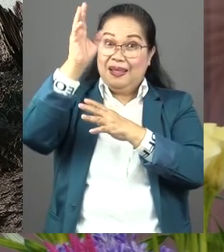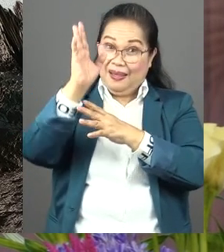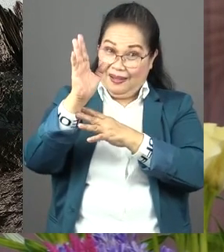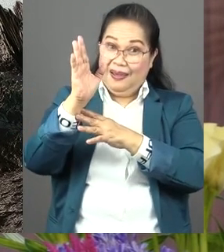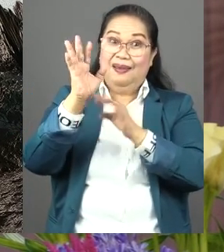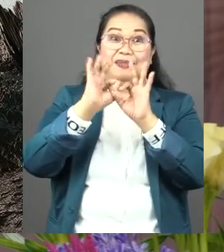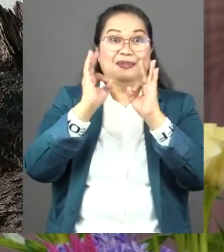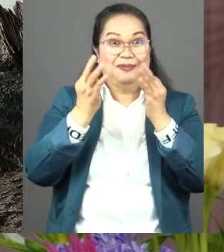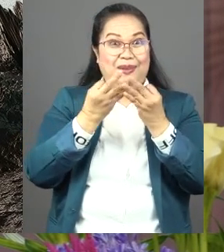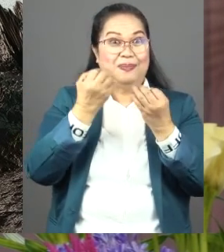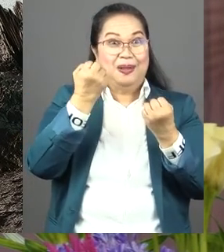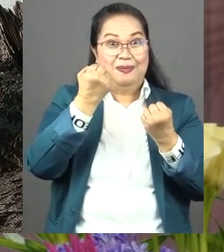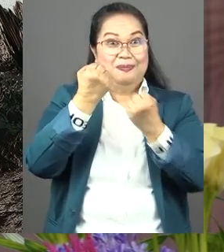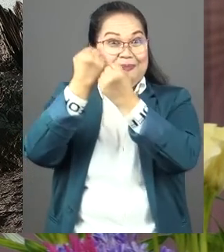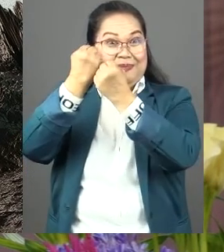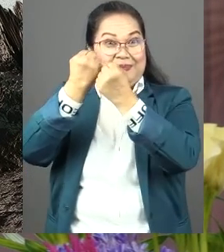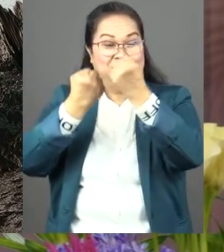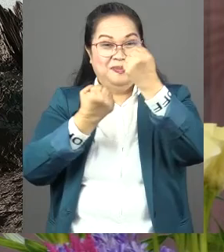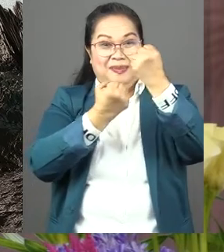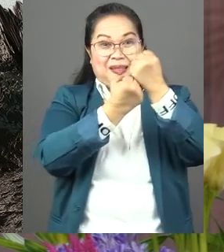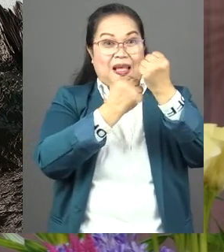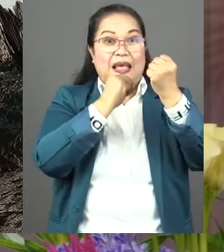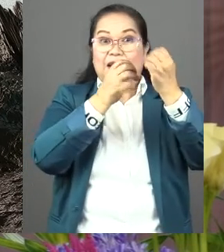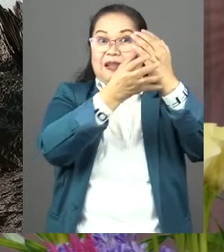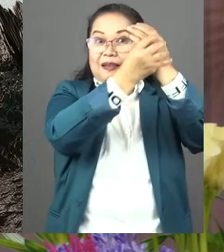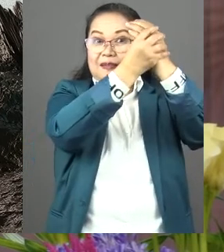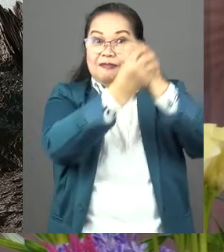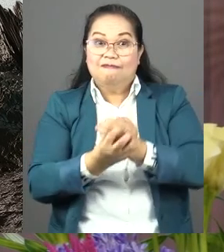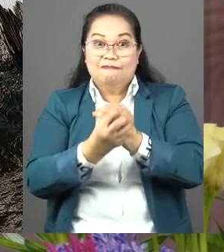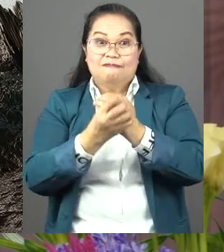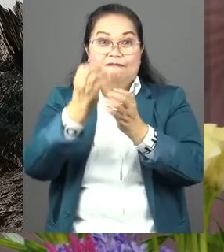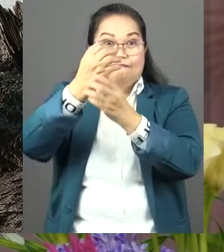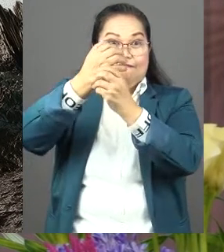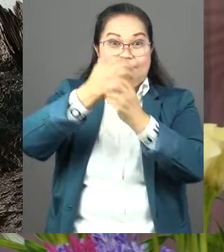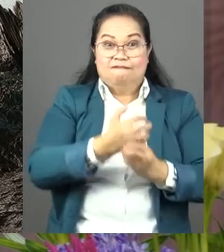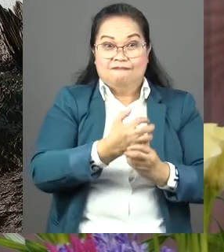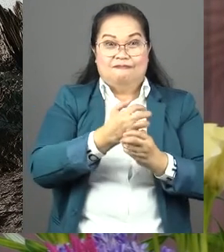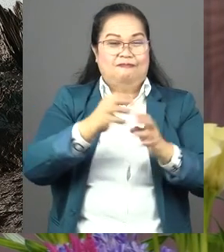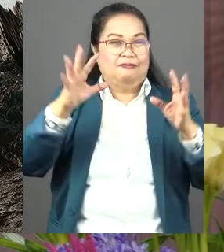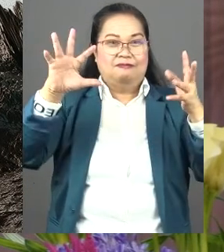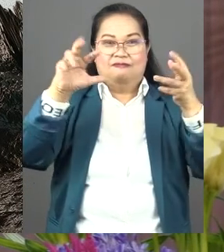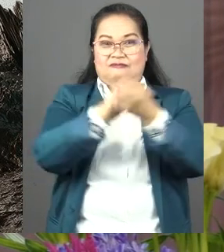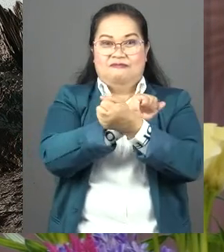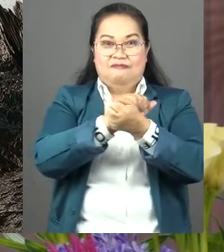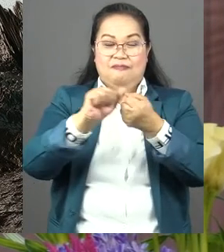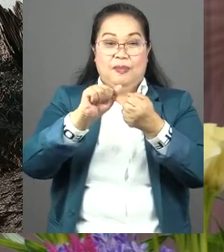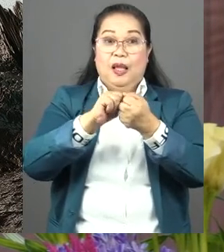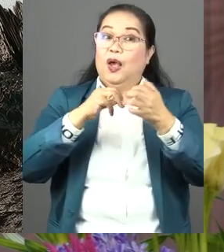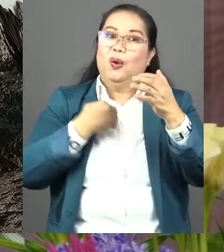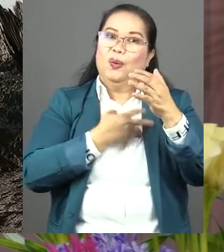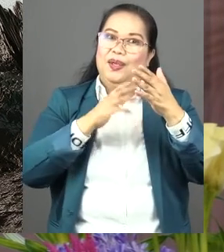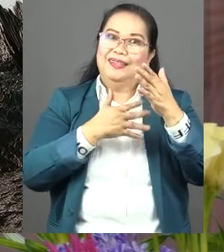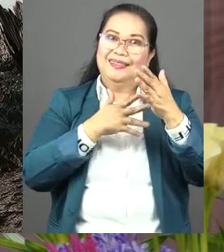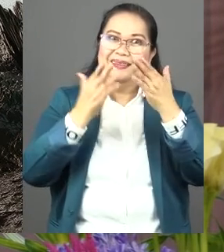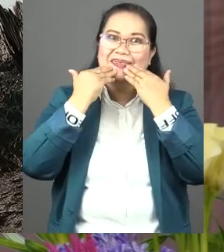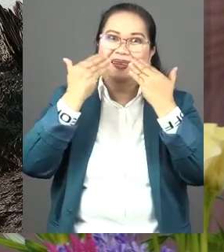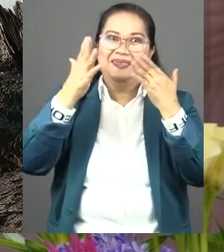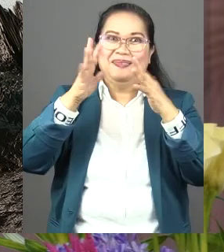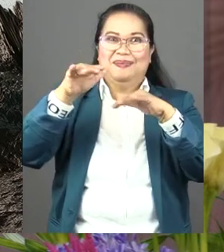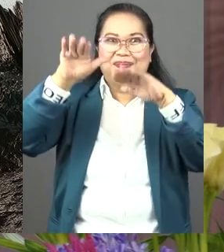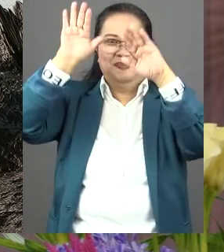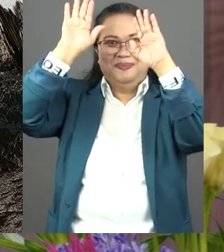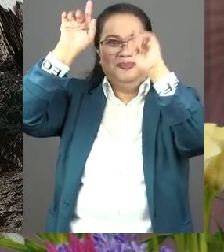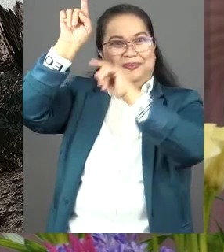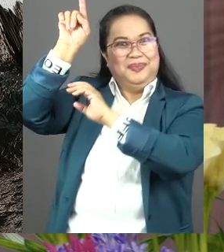lift each other up, not tear each other down. When we are singing, thanksgiving, and